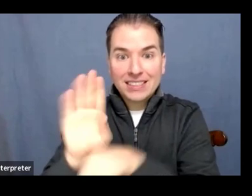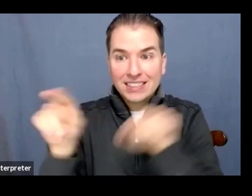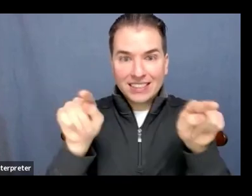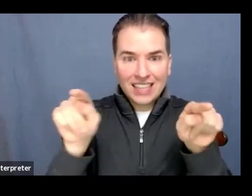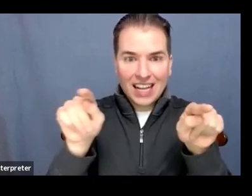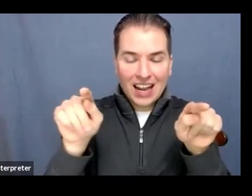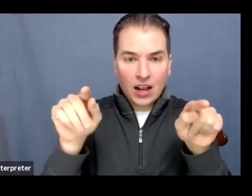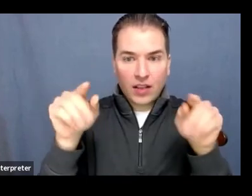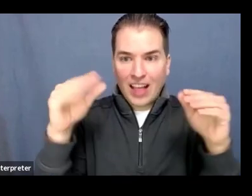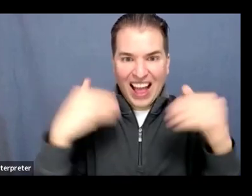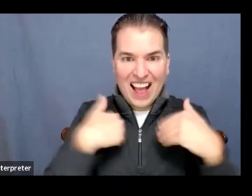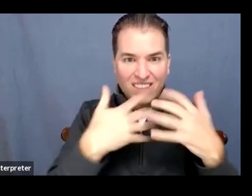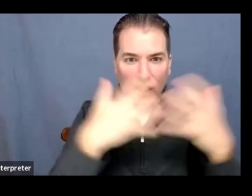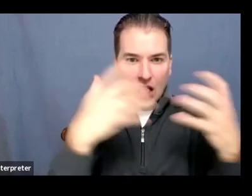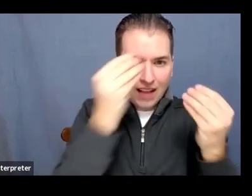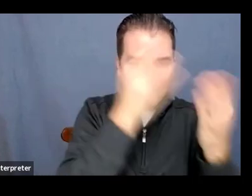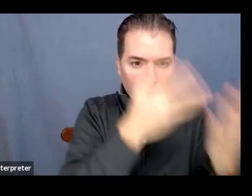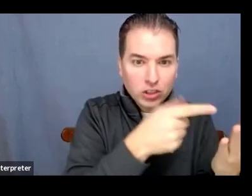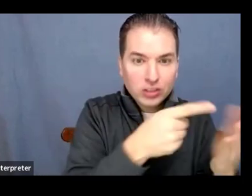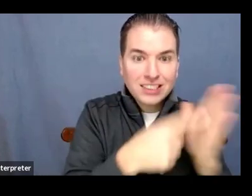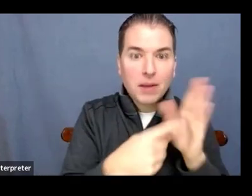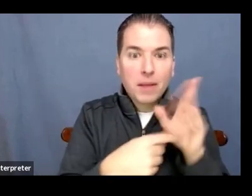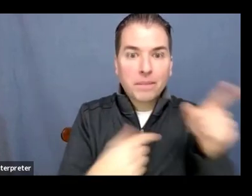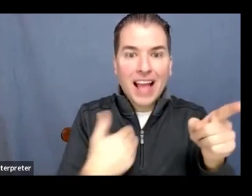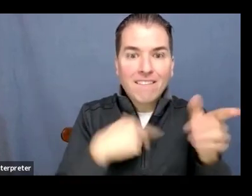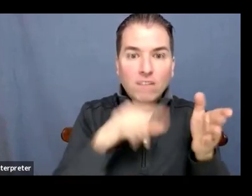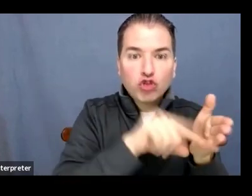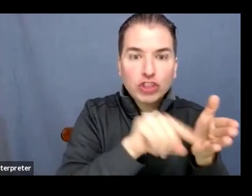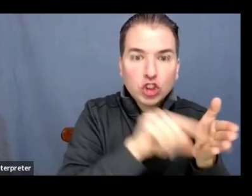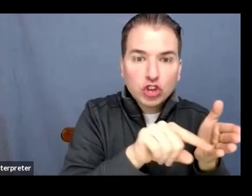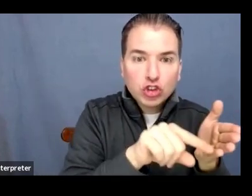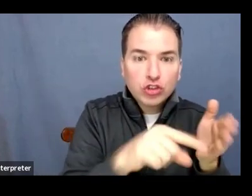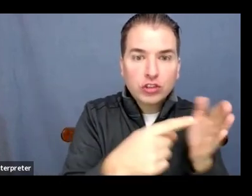lots of information like white papers or case studies before